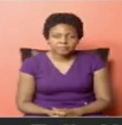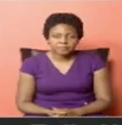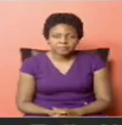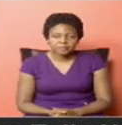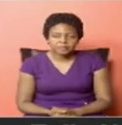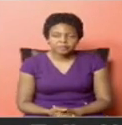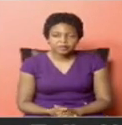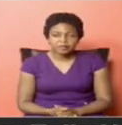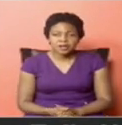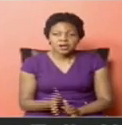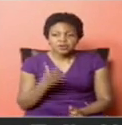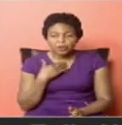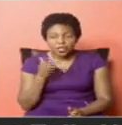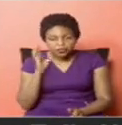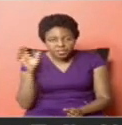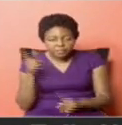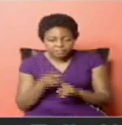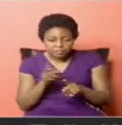from the audience.